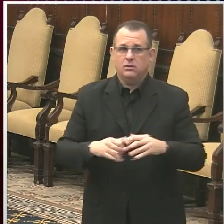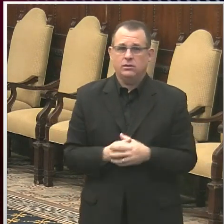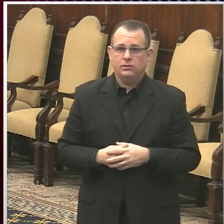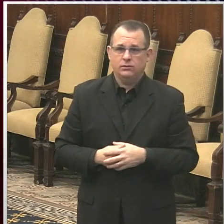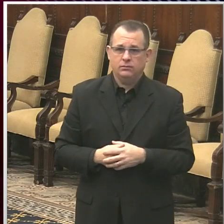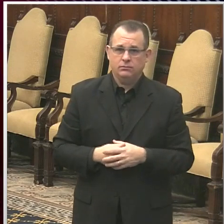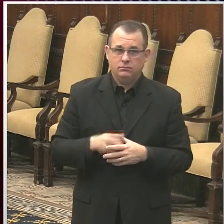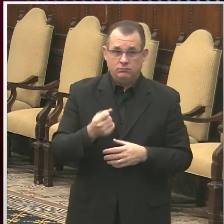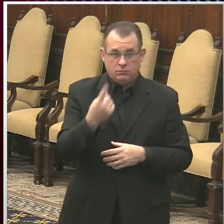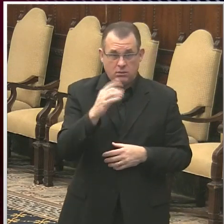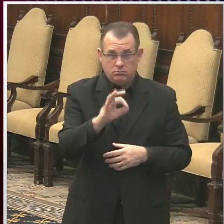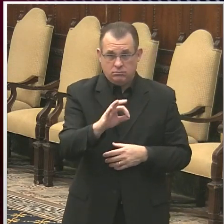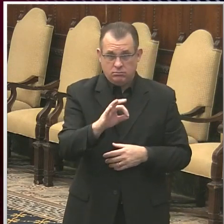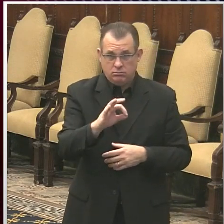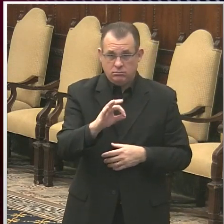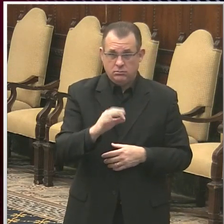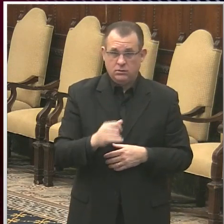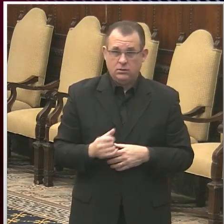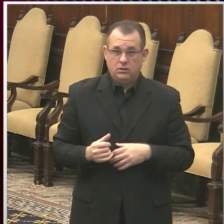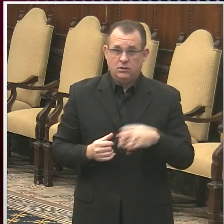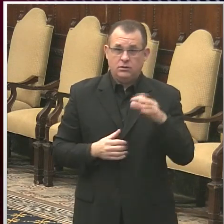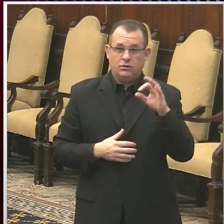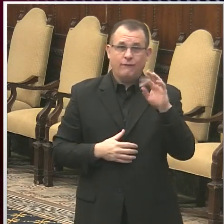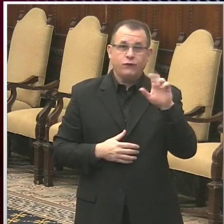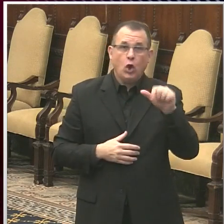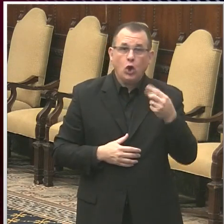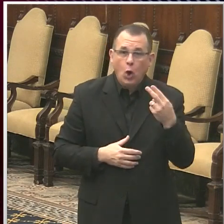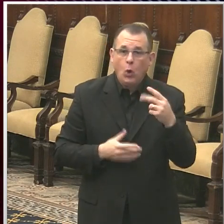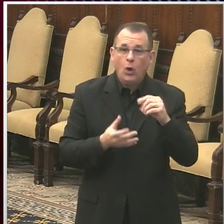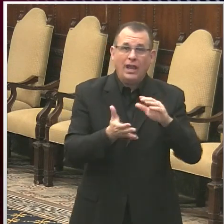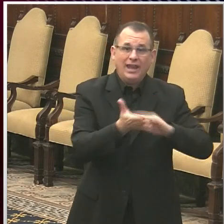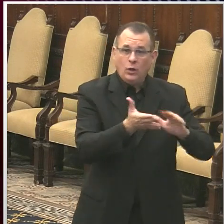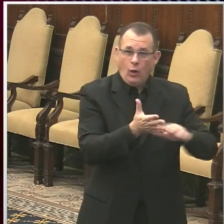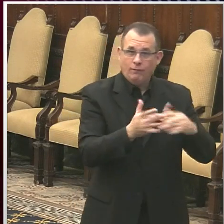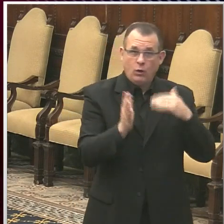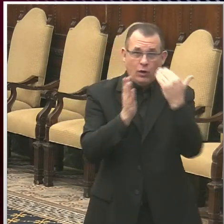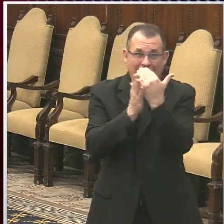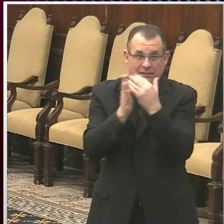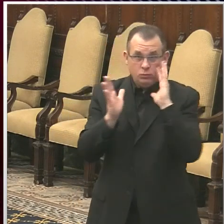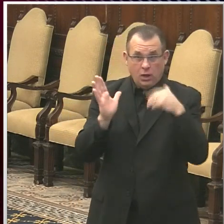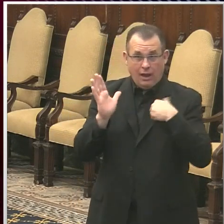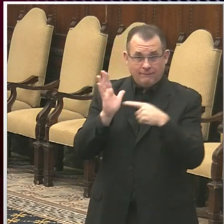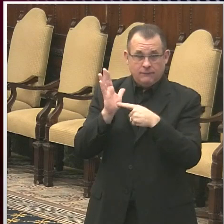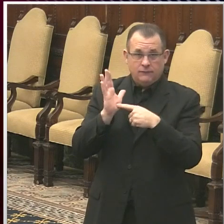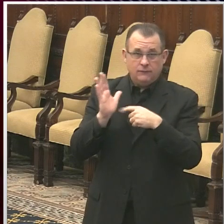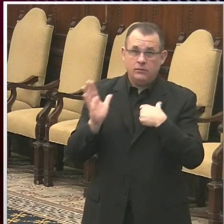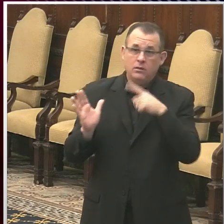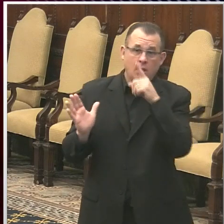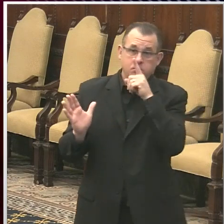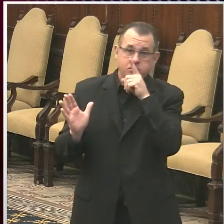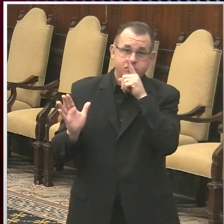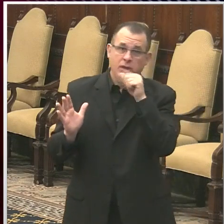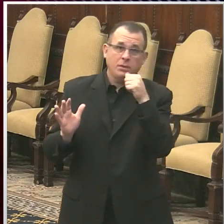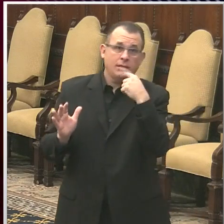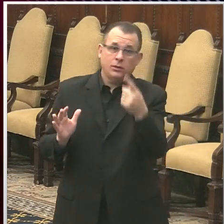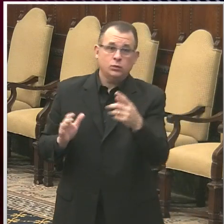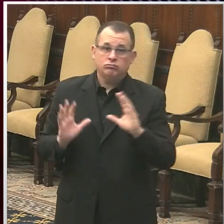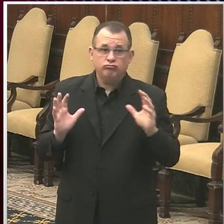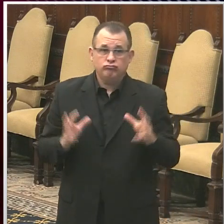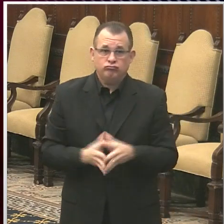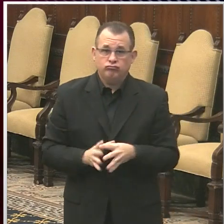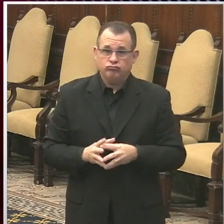Gotcha. Is furloughs or layoffs on the table though before the end of this budget year? I'm not going to go any further as to what